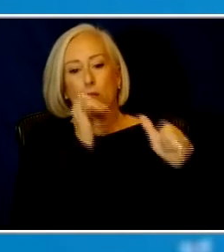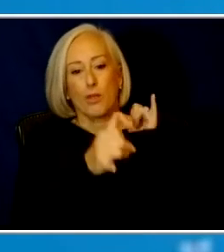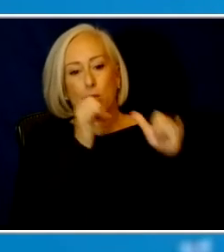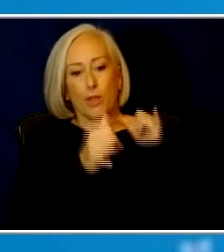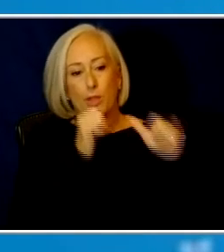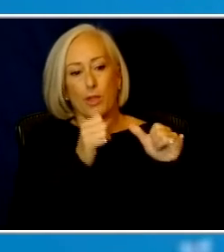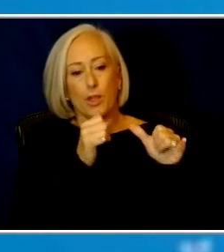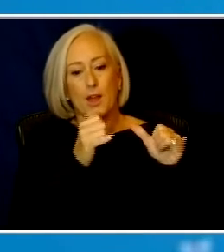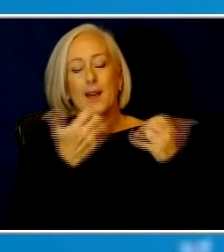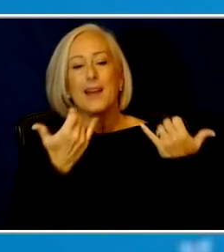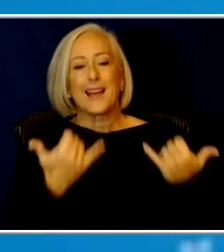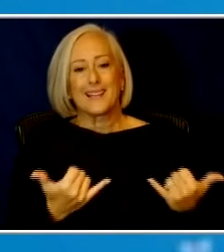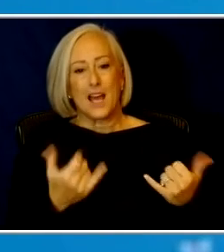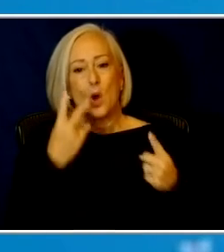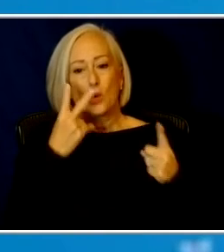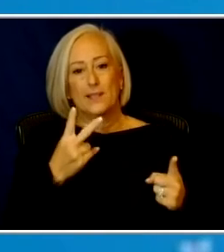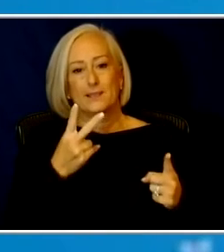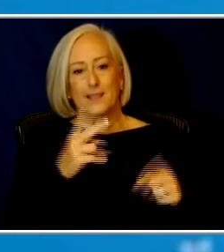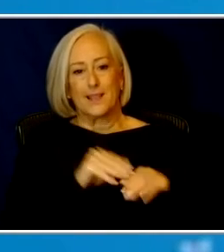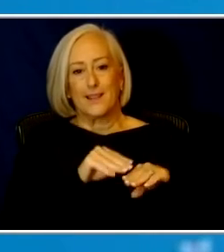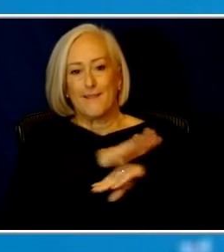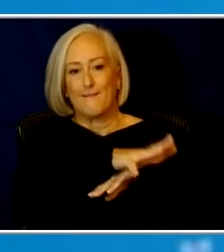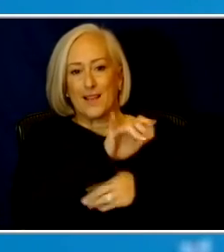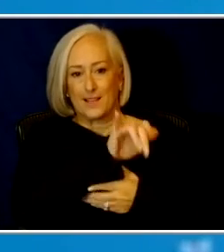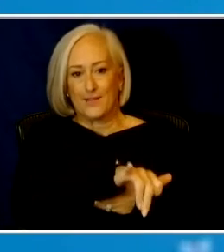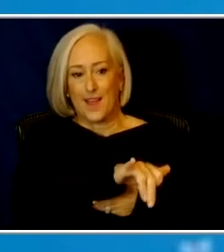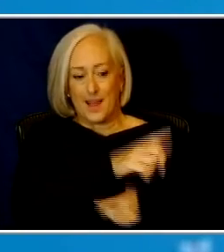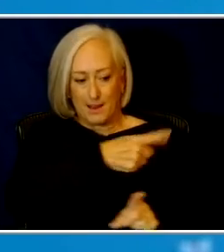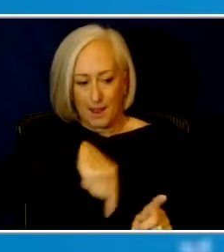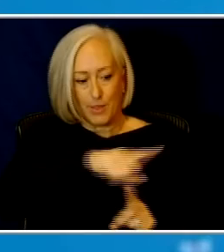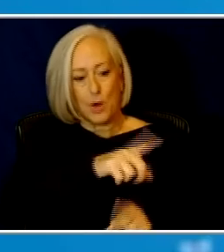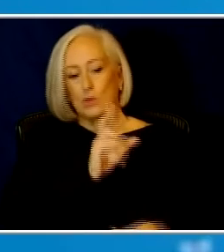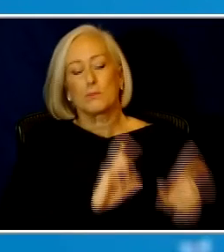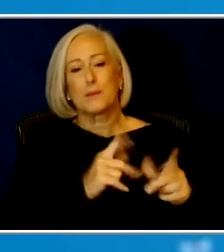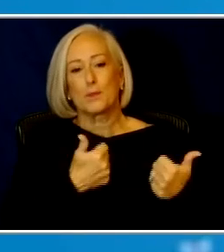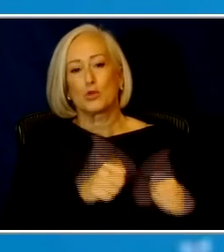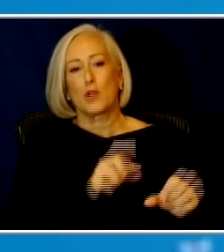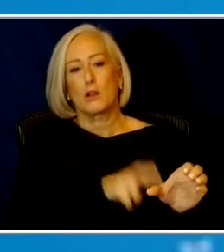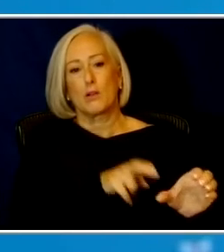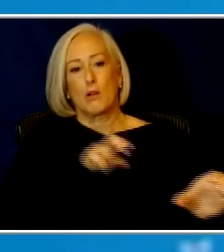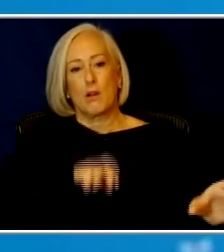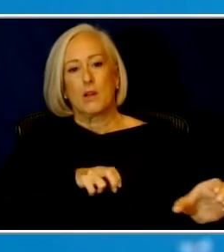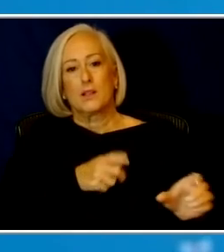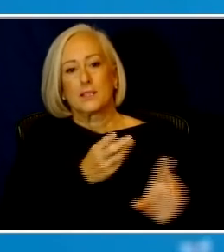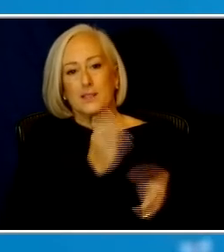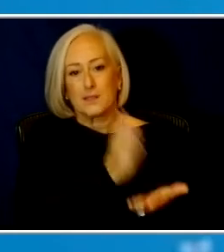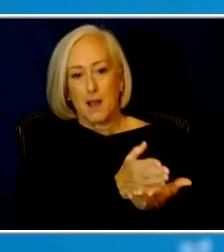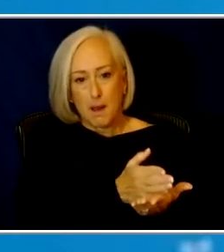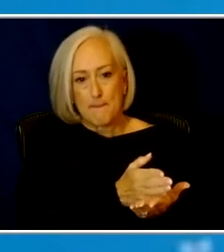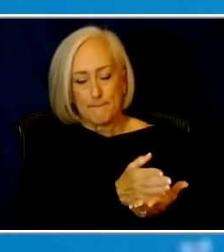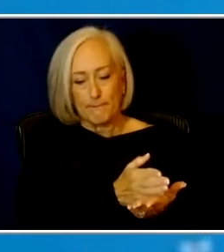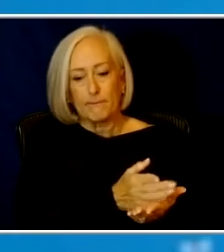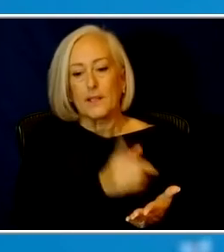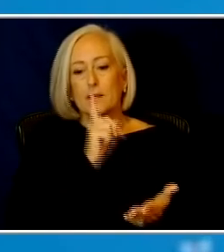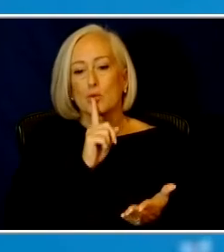all of those individuals need cared for. It's definitely creating a burden on our health system for